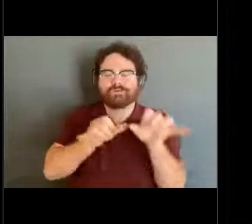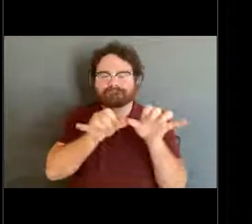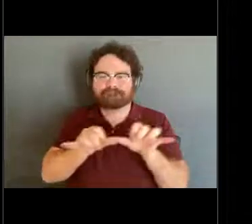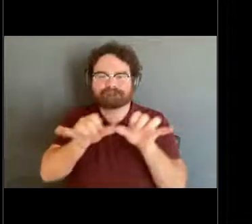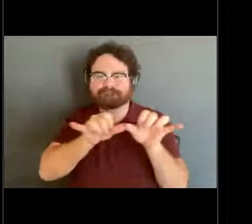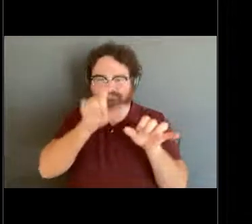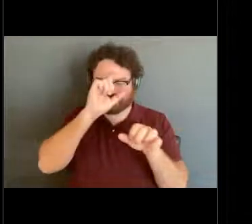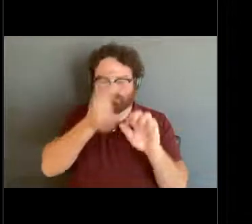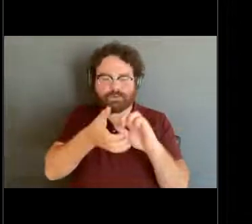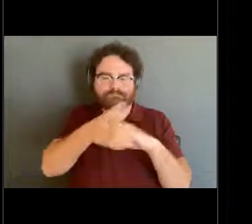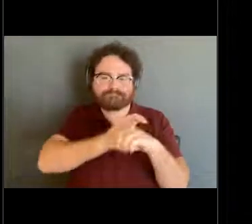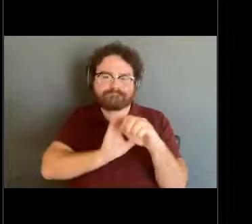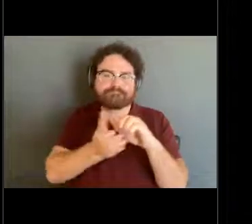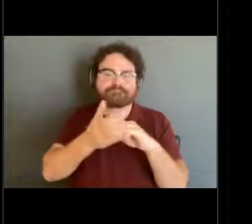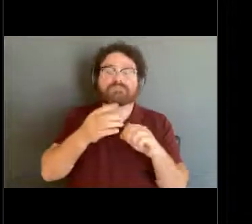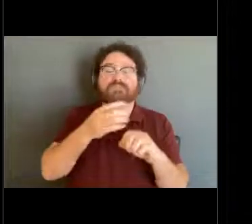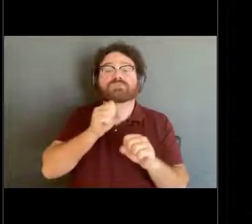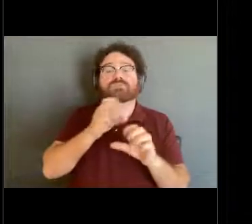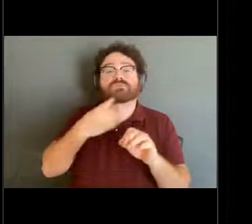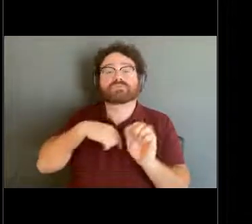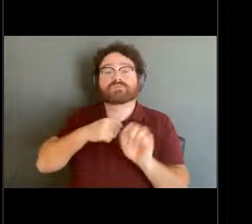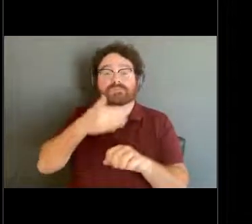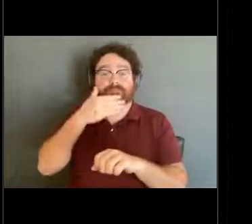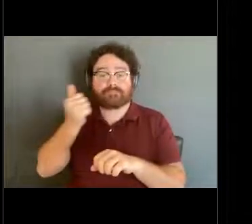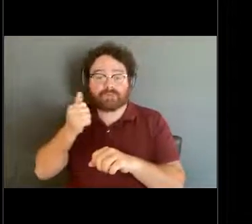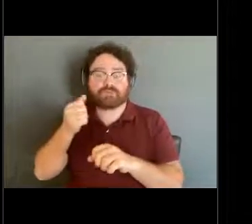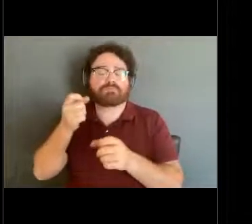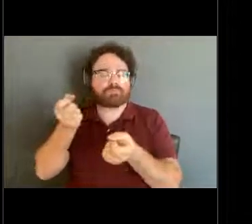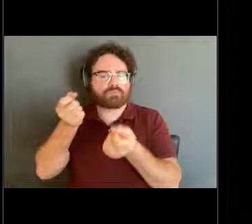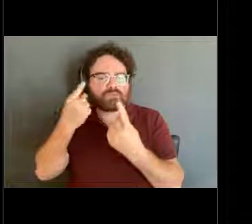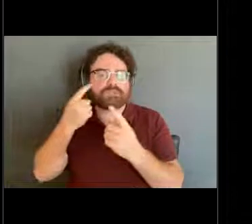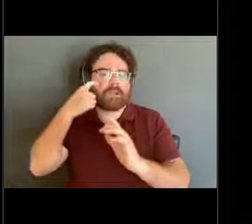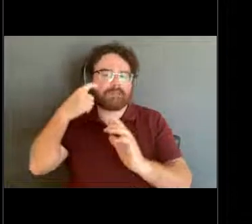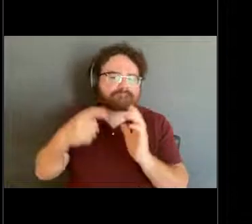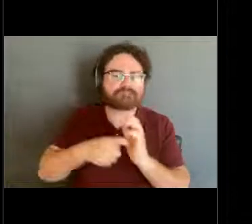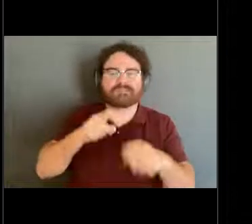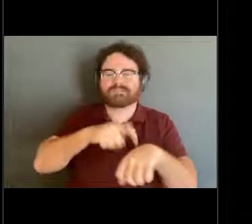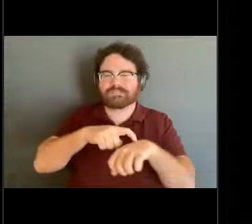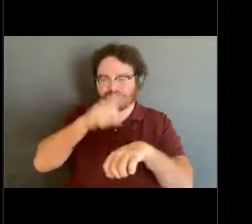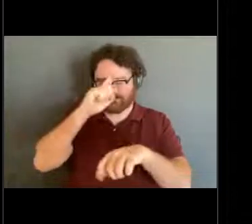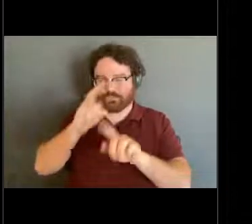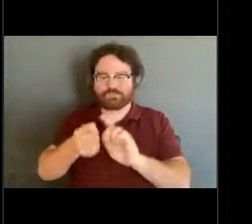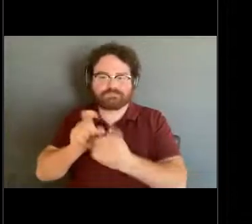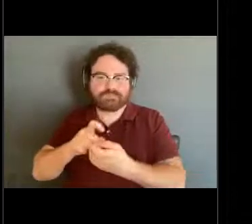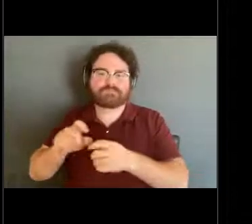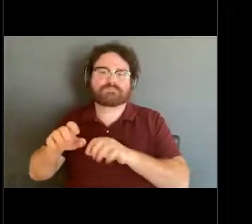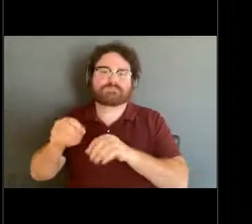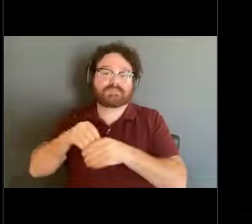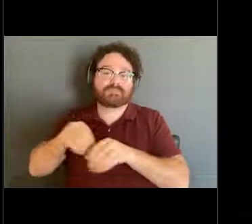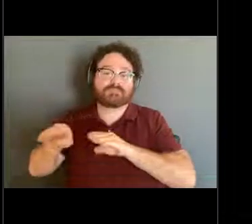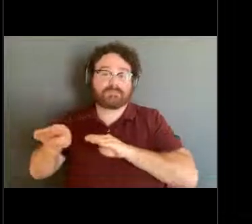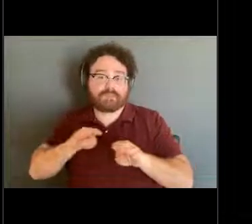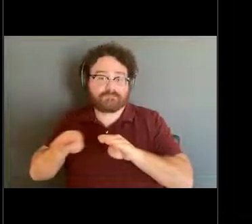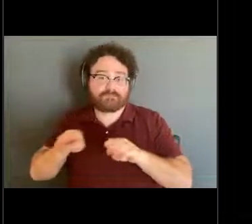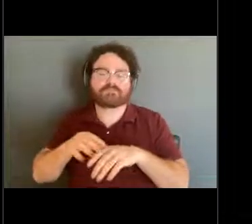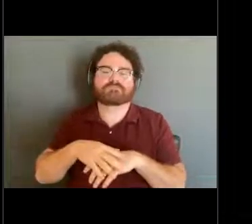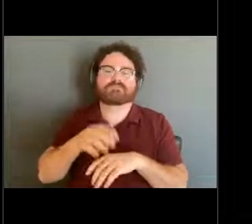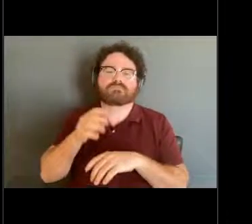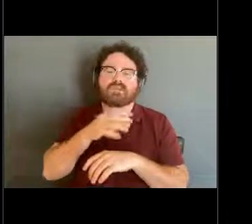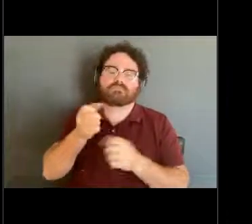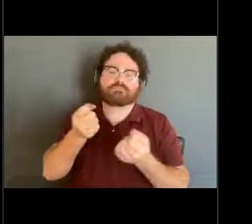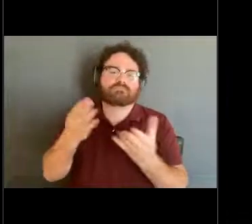more timely fashion infer changes in human behavior or emissions separate from these other factors, to provide more ready and